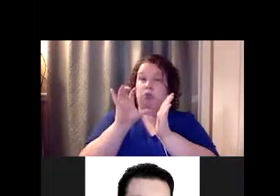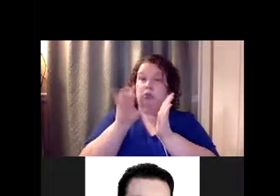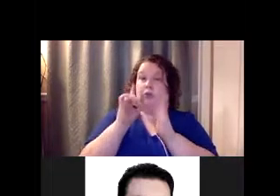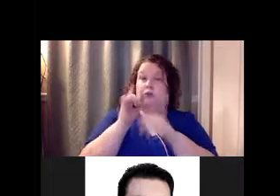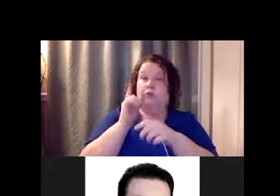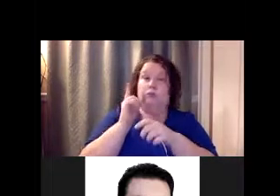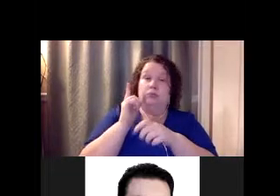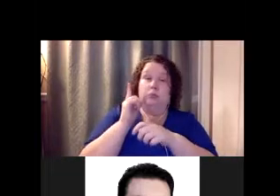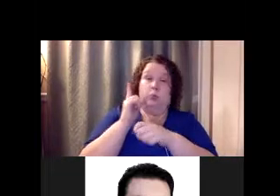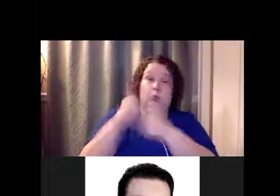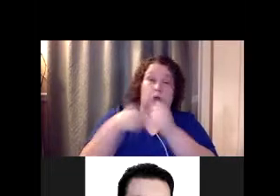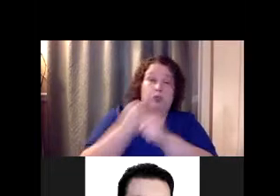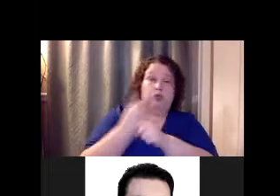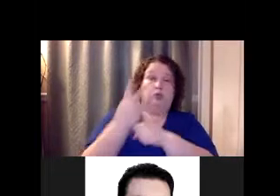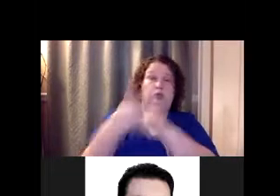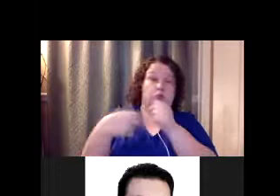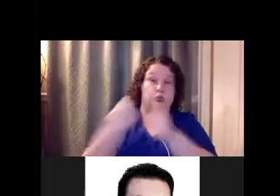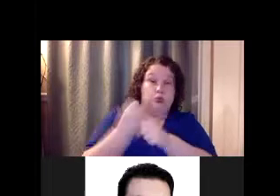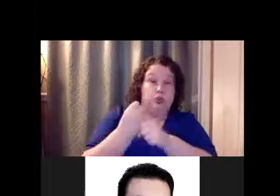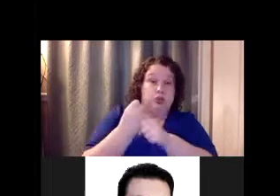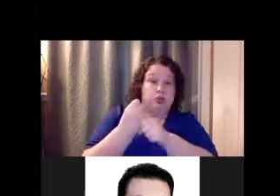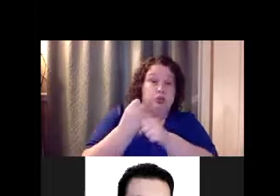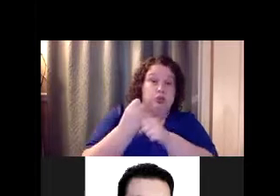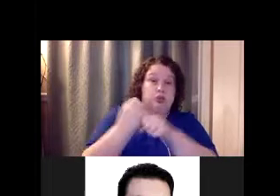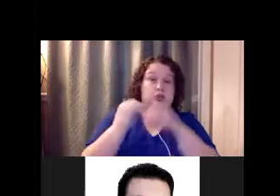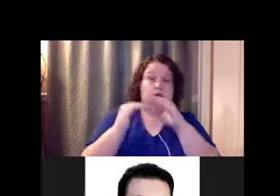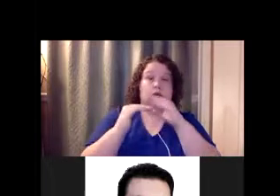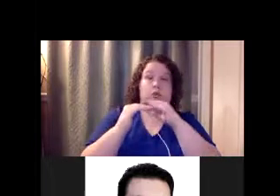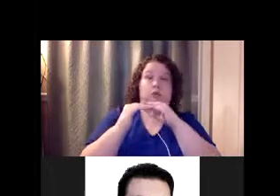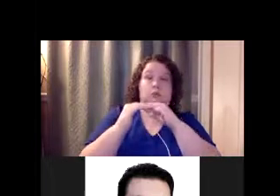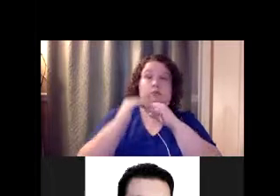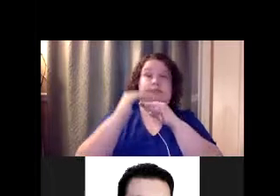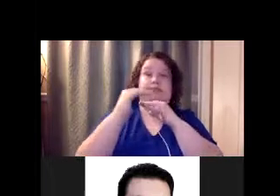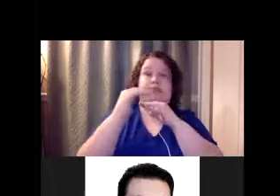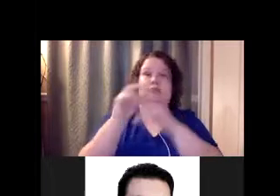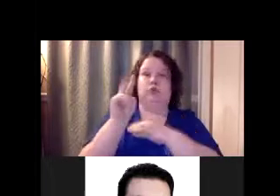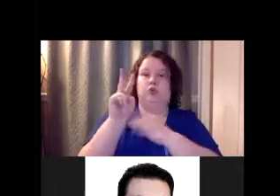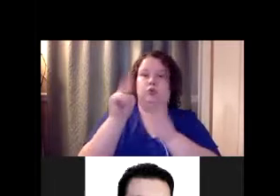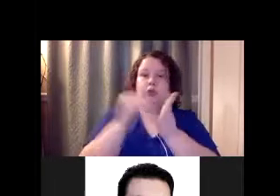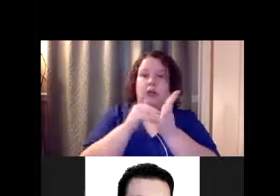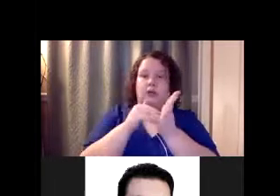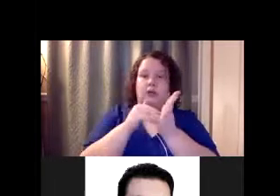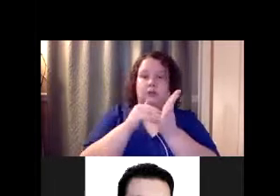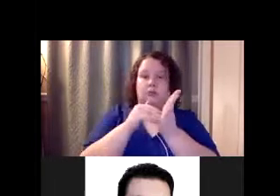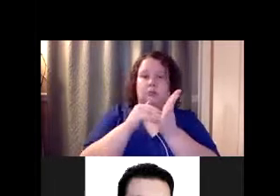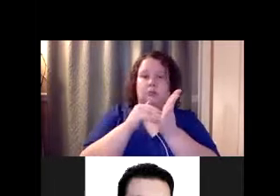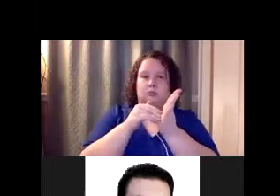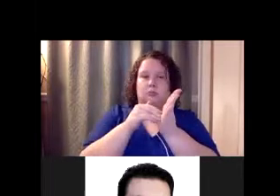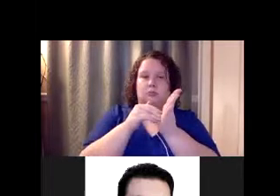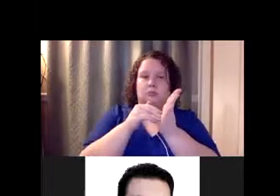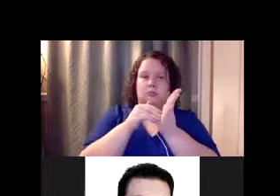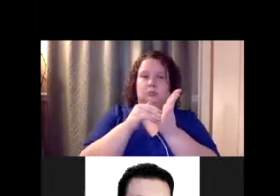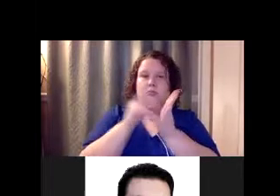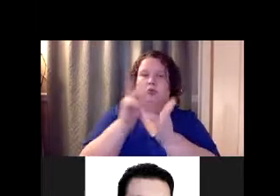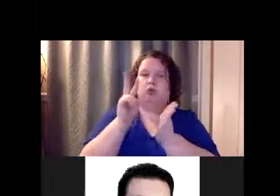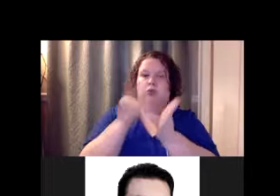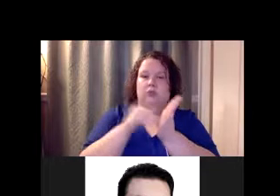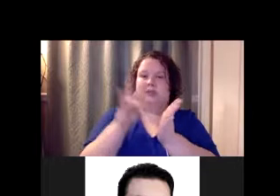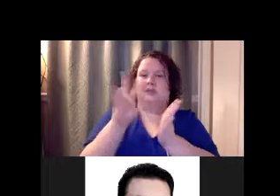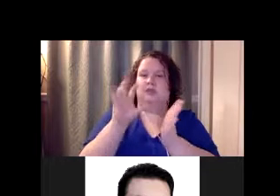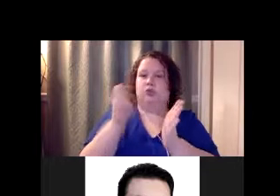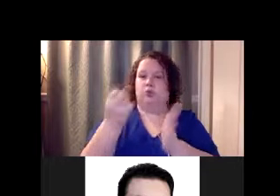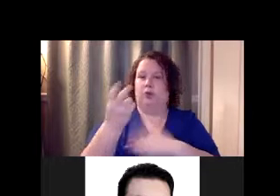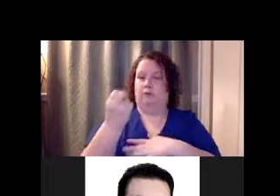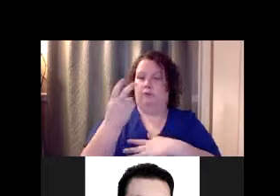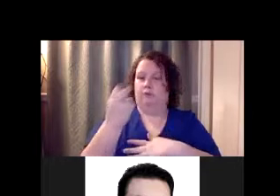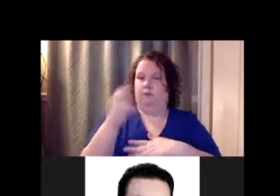enrollment settles at about 2,712. Your largest middle schools are Cesar Chavez Middle School at